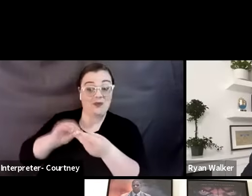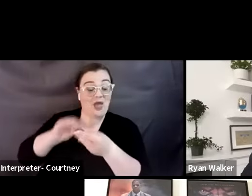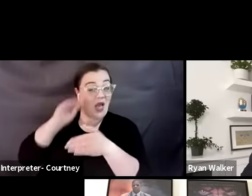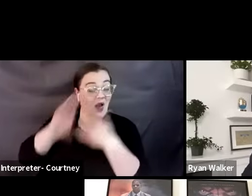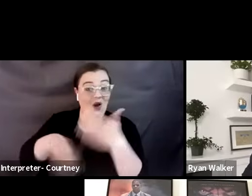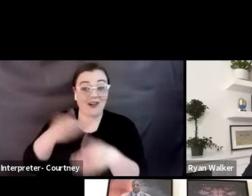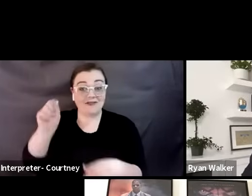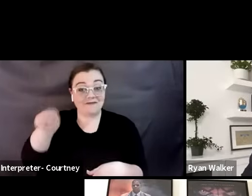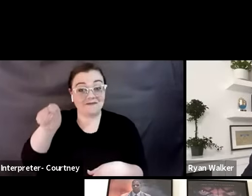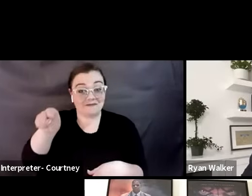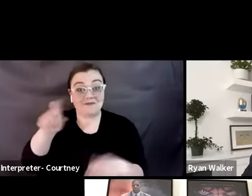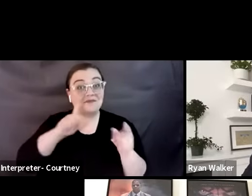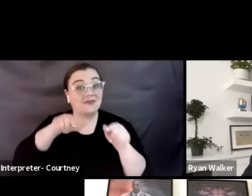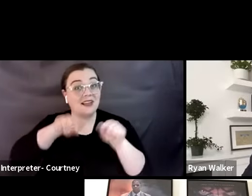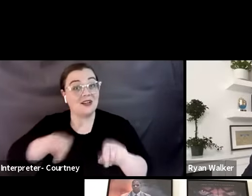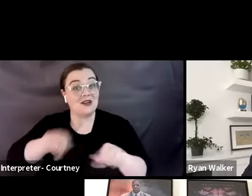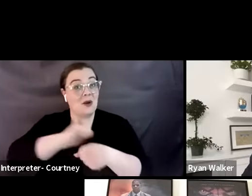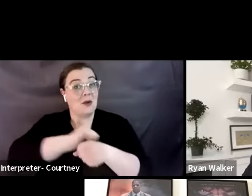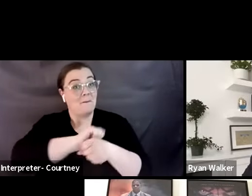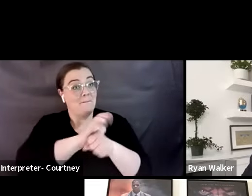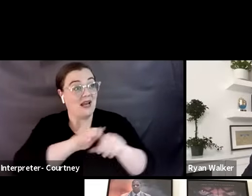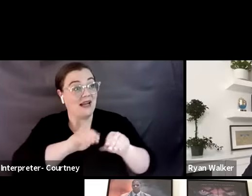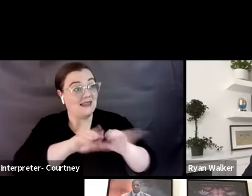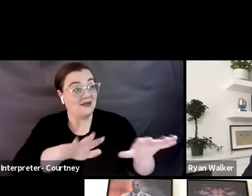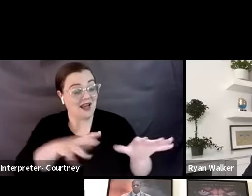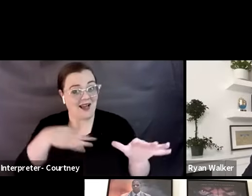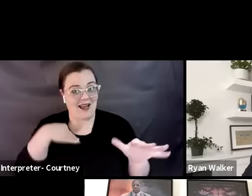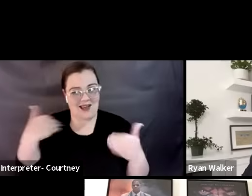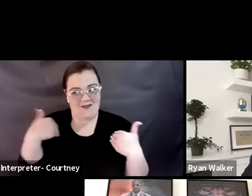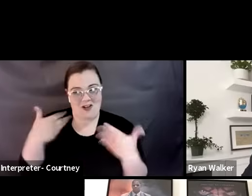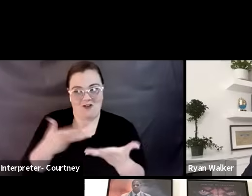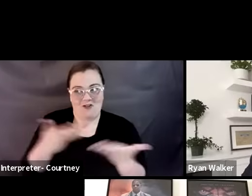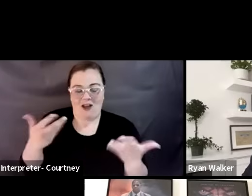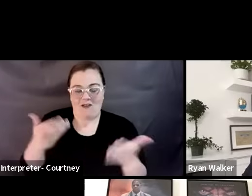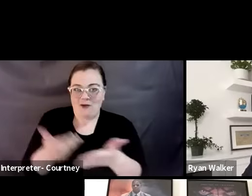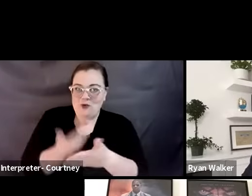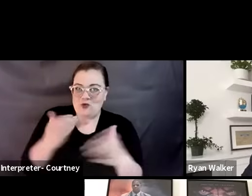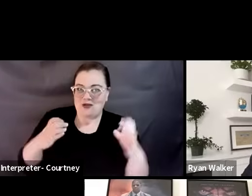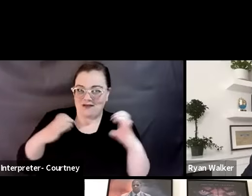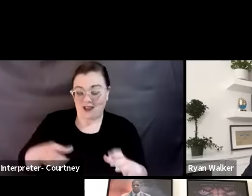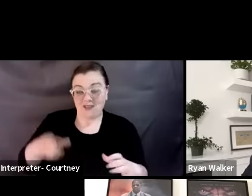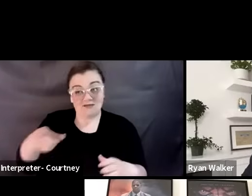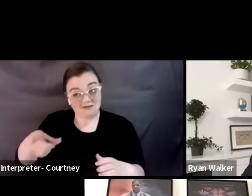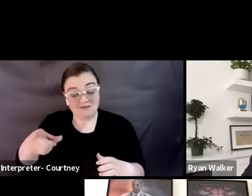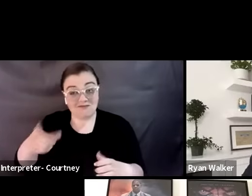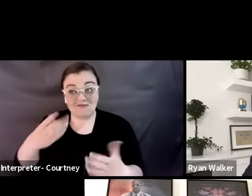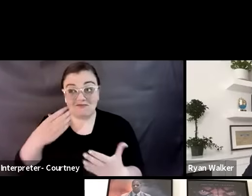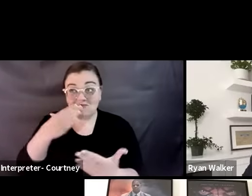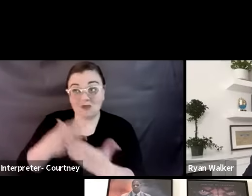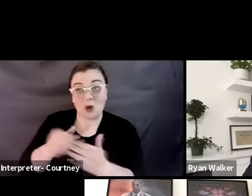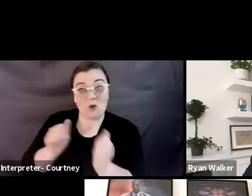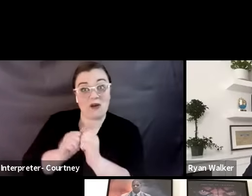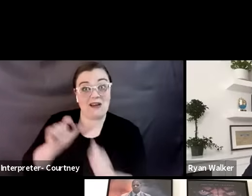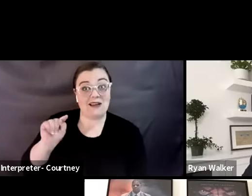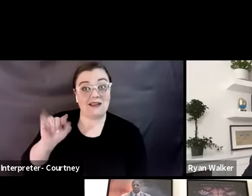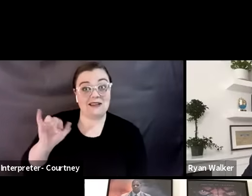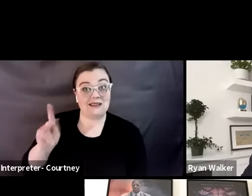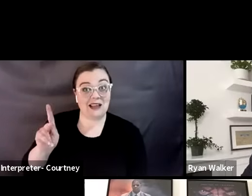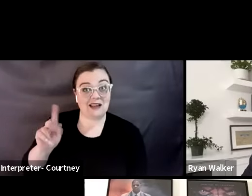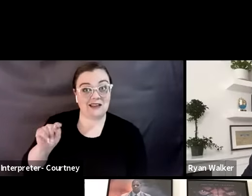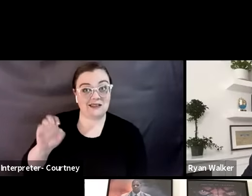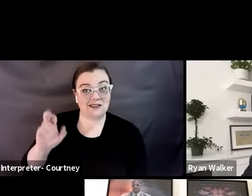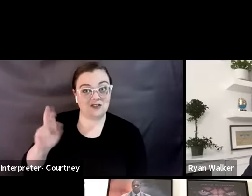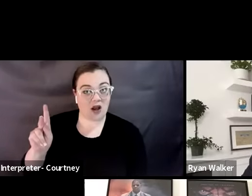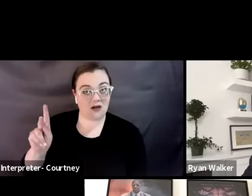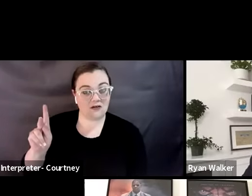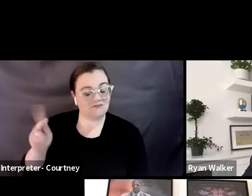lot of clients that were huge TikTok kids, TikTokers. And, TikTok is a fabulous platform to